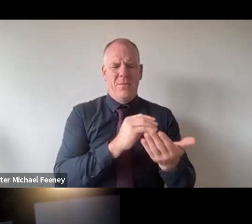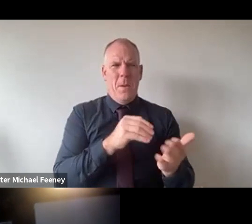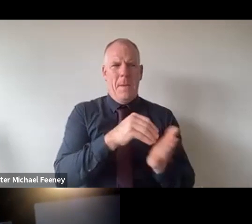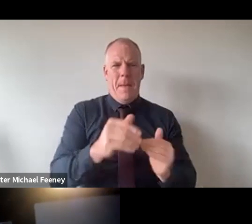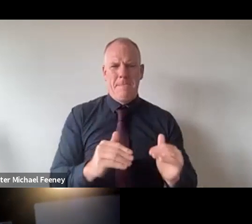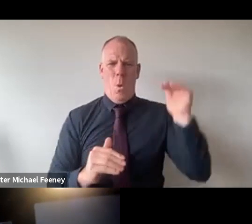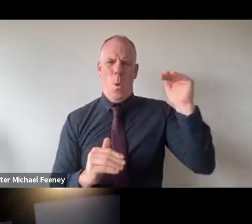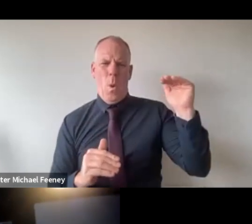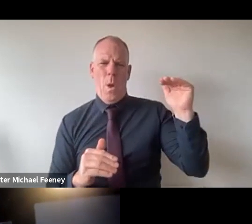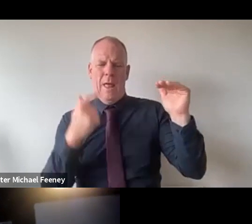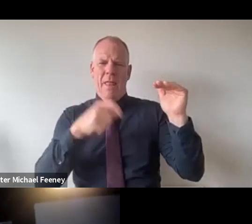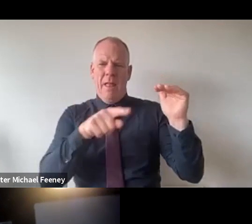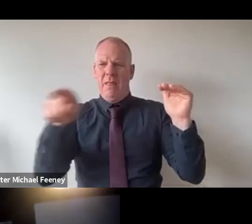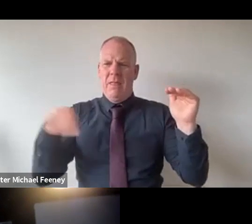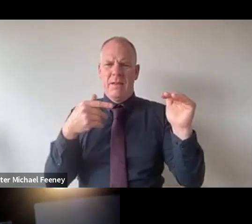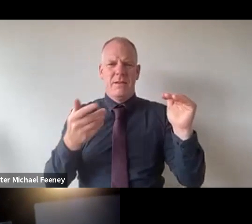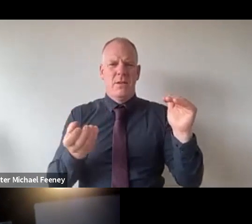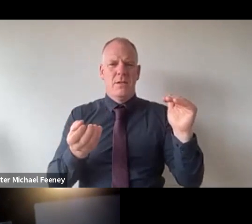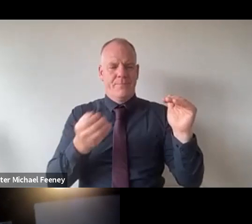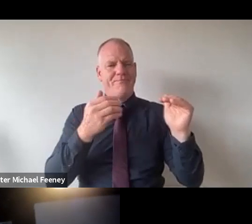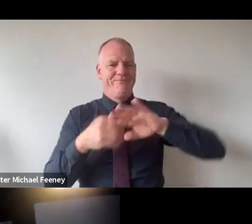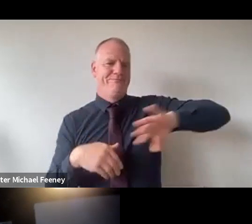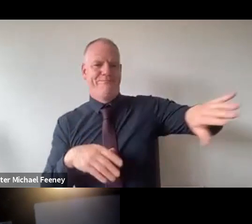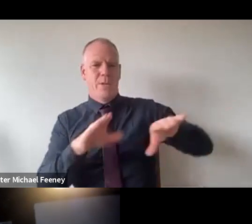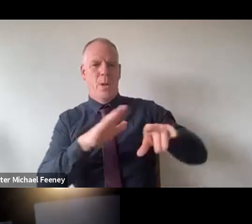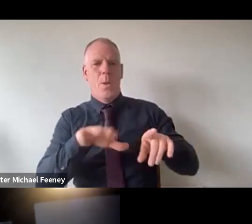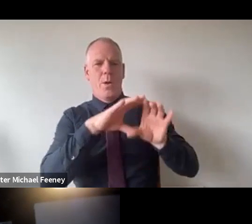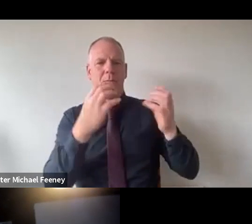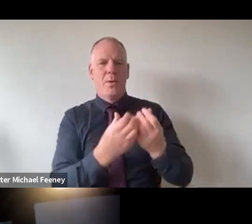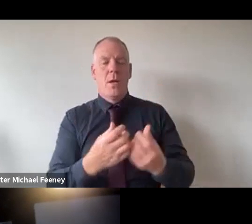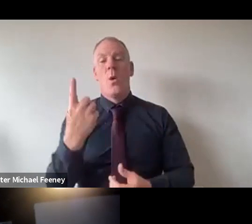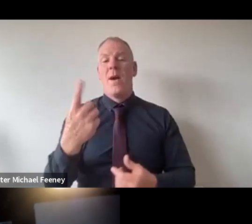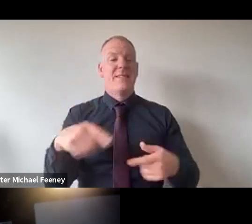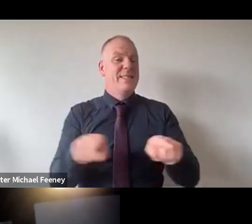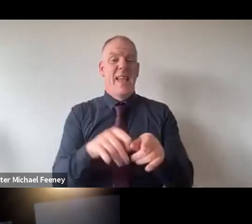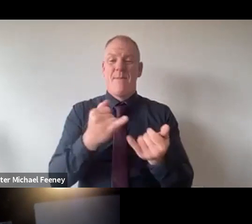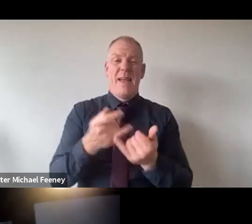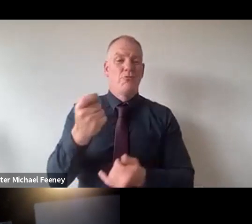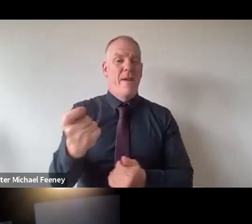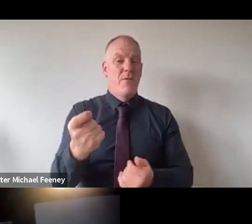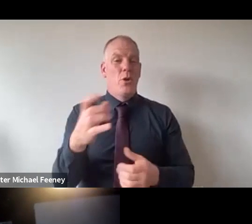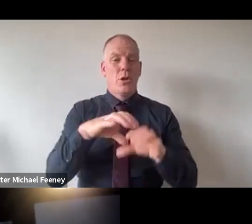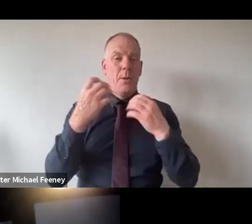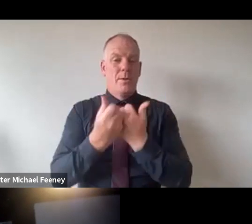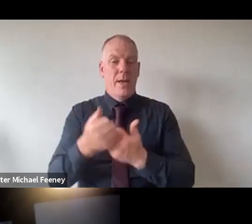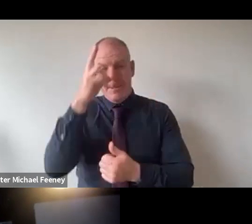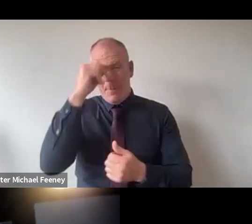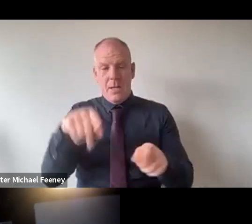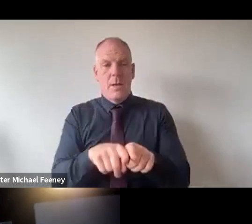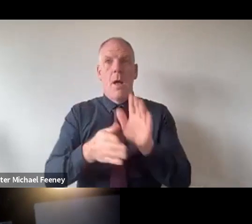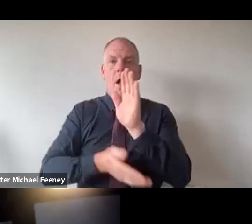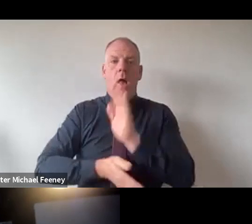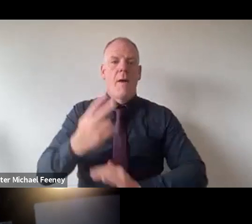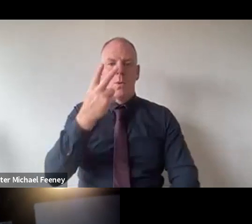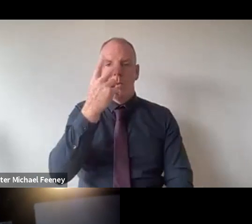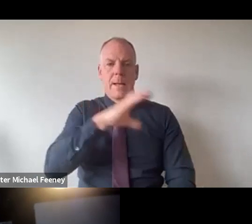So that's a way they can kind of keep the local community out. And one similar to the traveller community as well is that going up to a nightclub, going